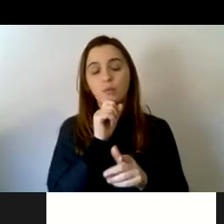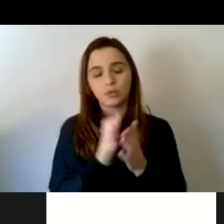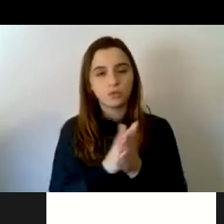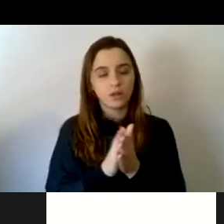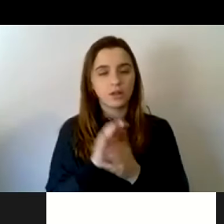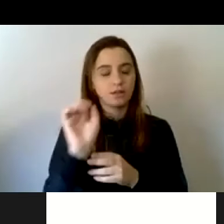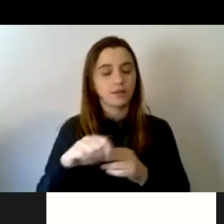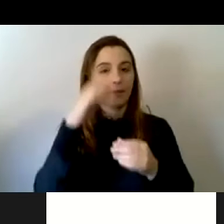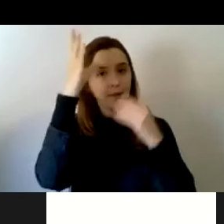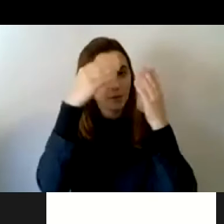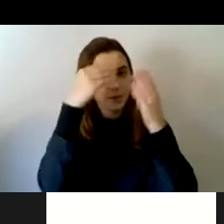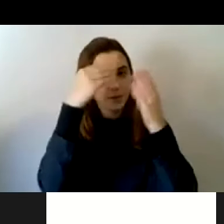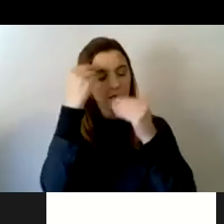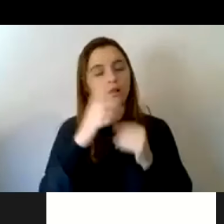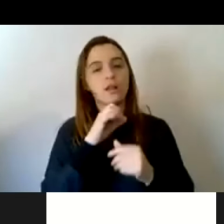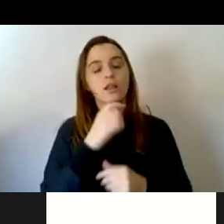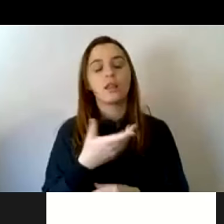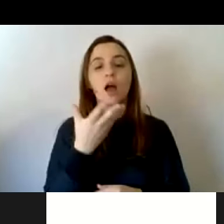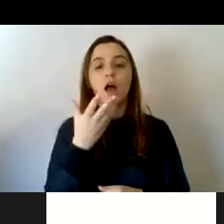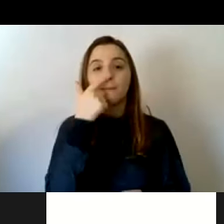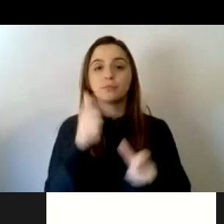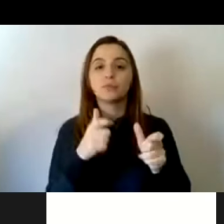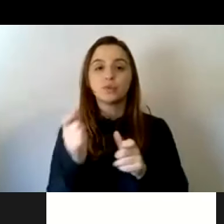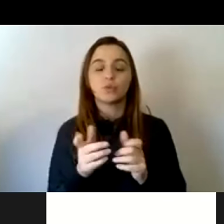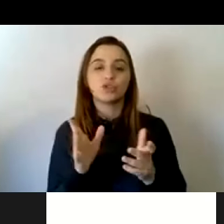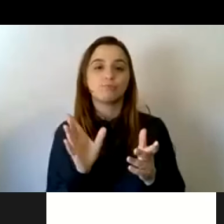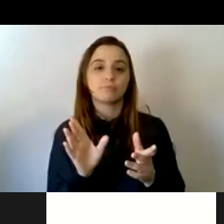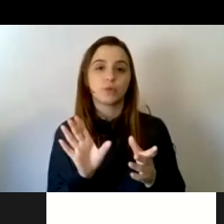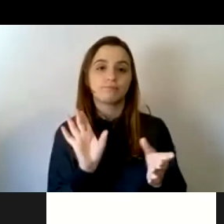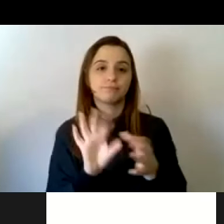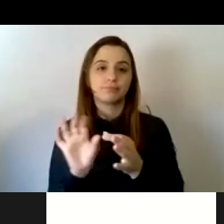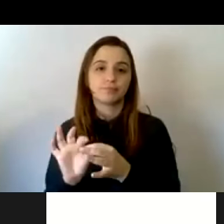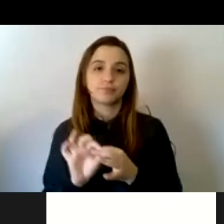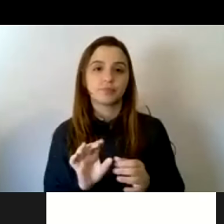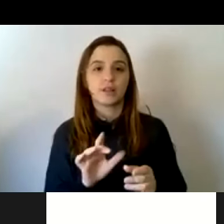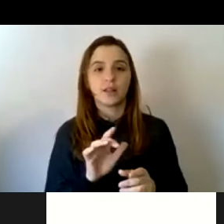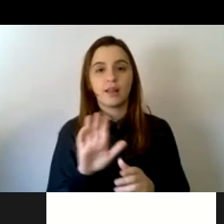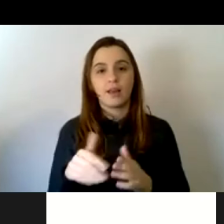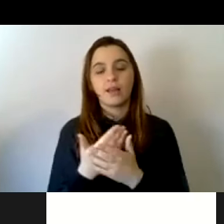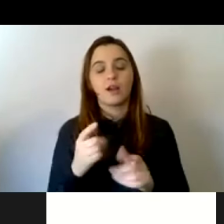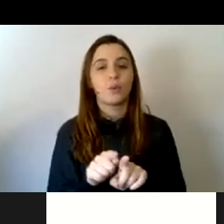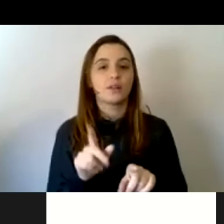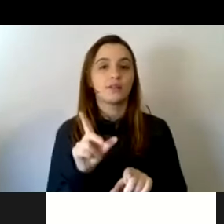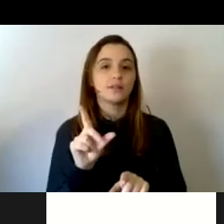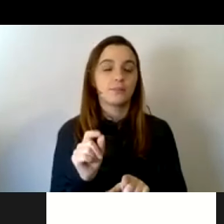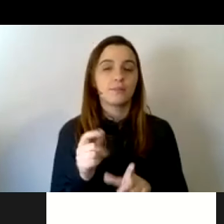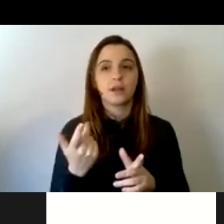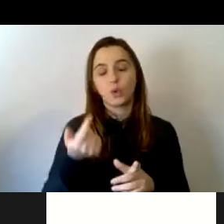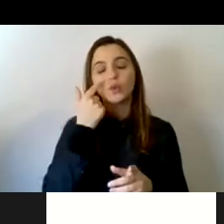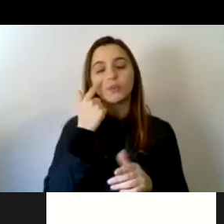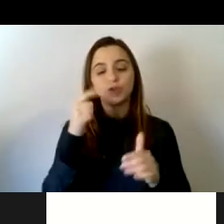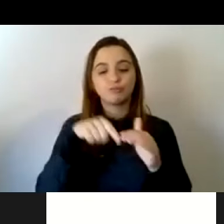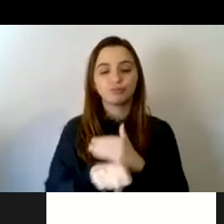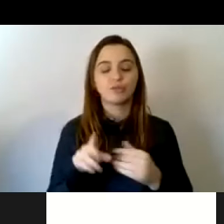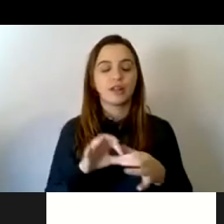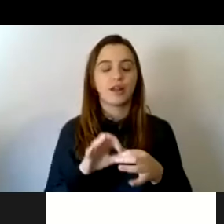connect to other people, and to have a more in-depth knowledge about these issues. Many